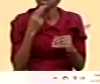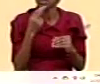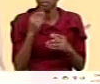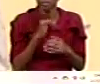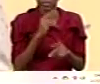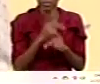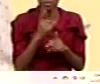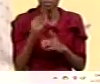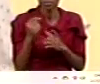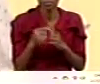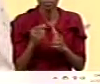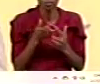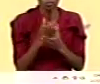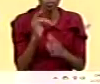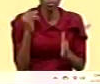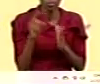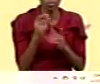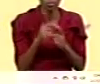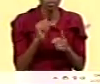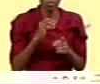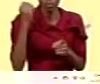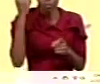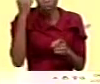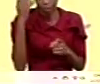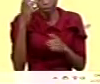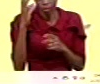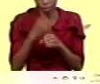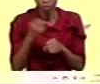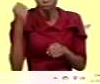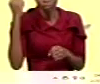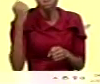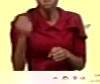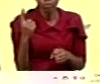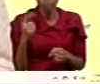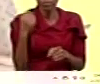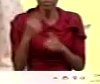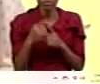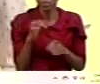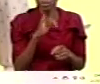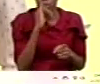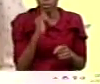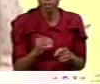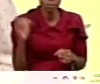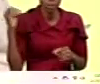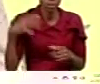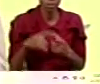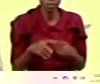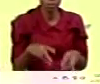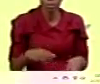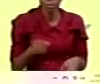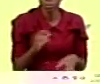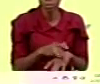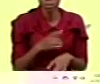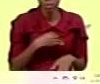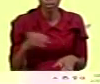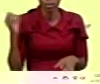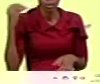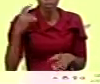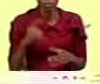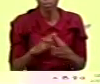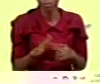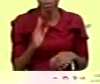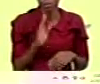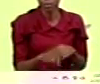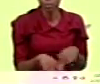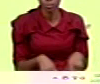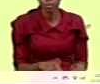a light unto my path. I have sworn, and now perform it, and I will keep thy righteous judgments. I am afflicted very